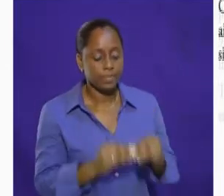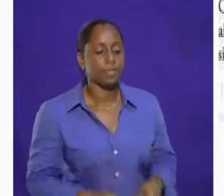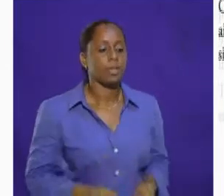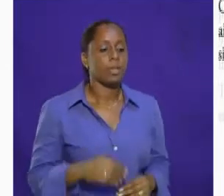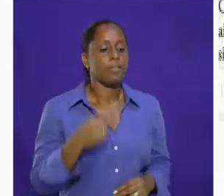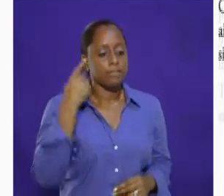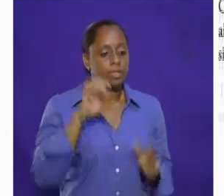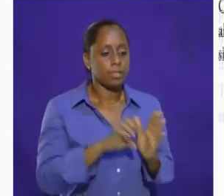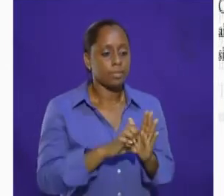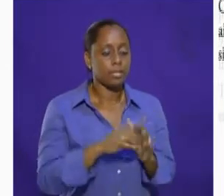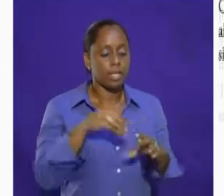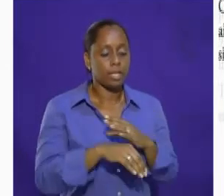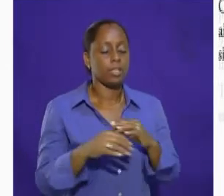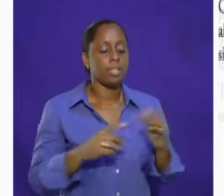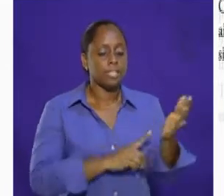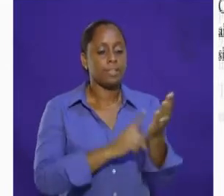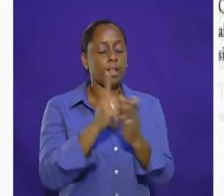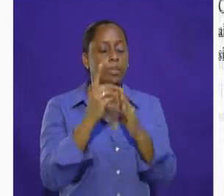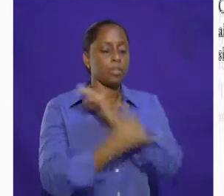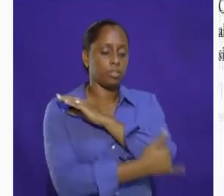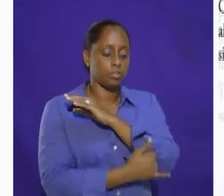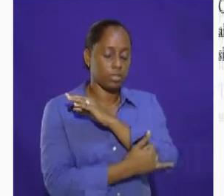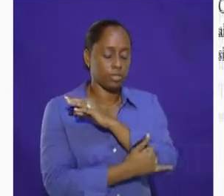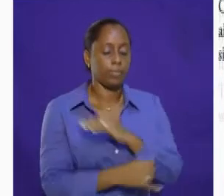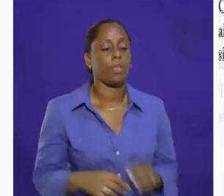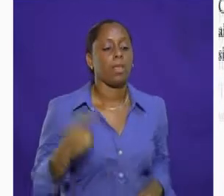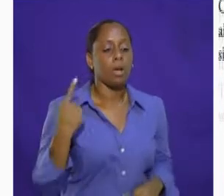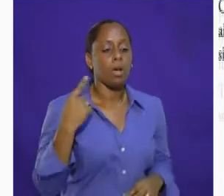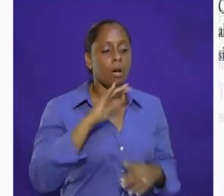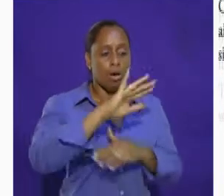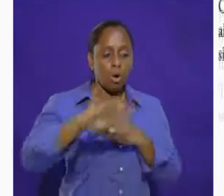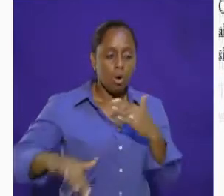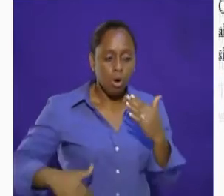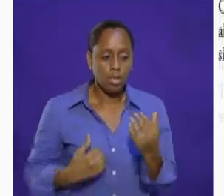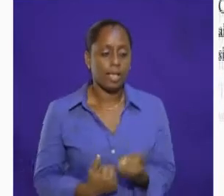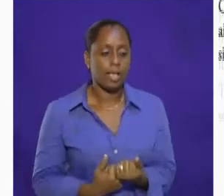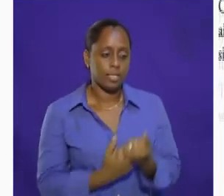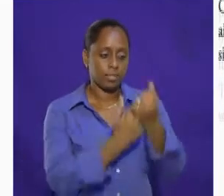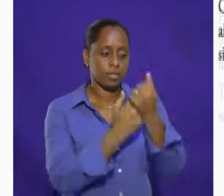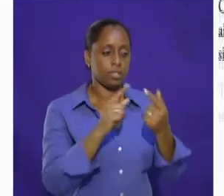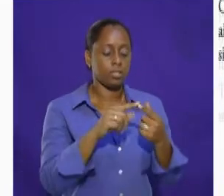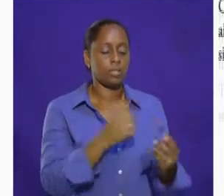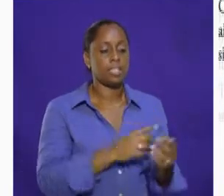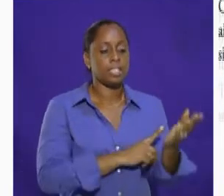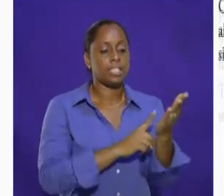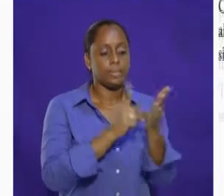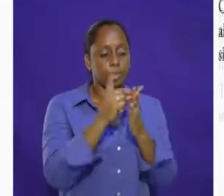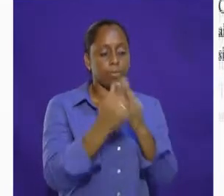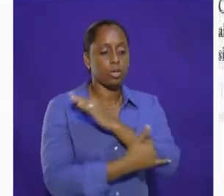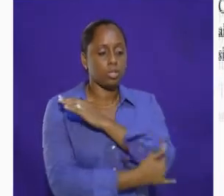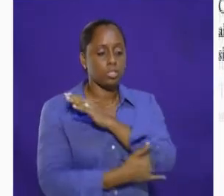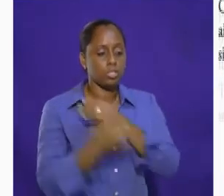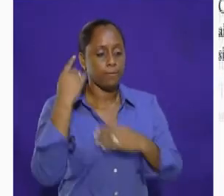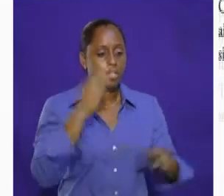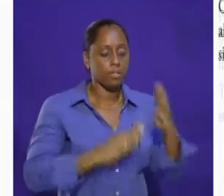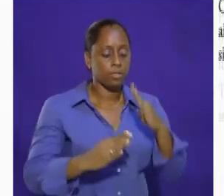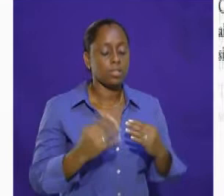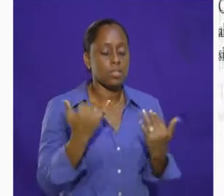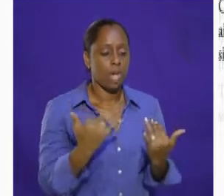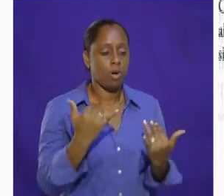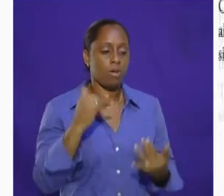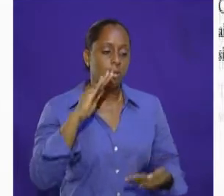of the Convention, particularly for developing countries. The total aid to developing countries